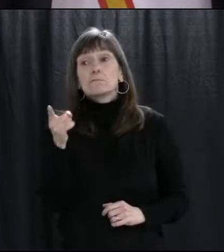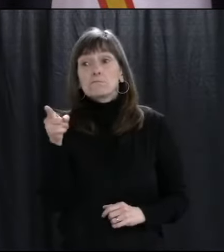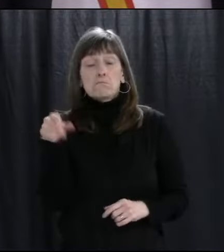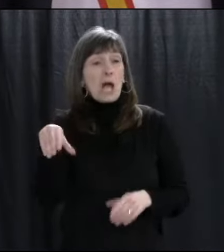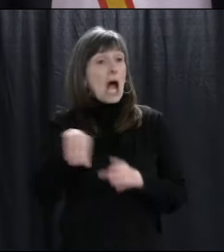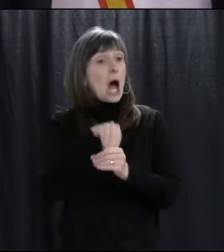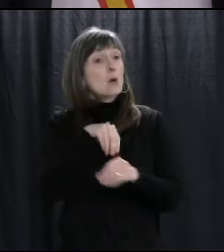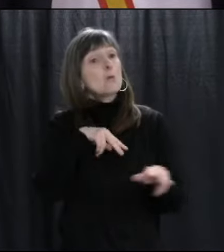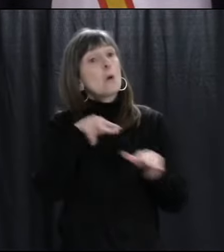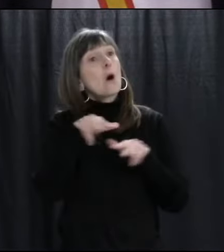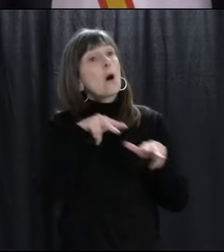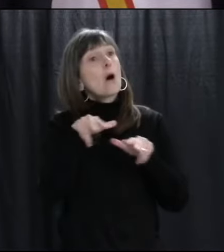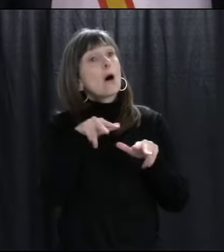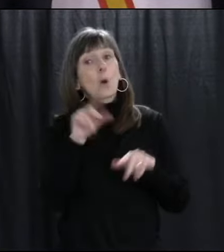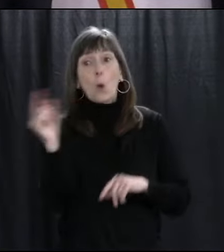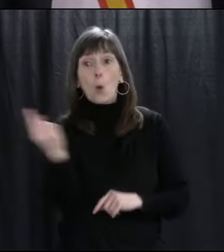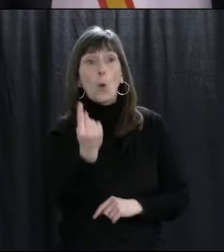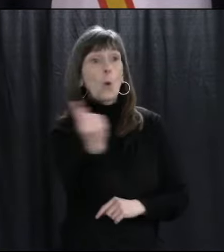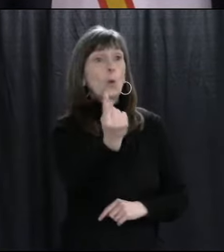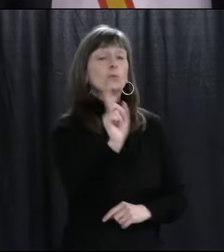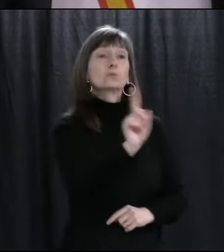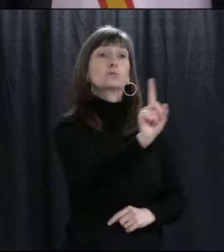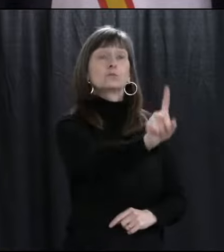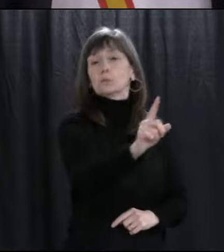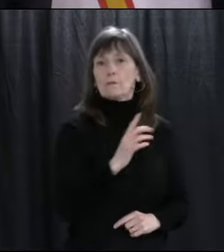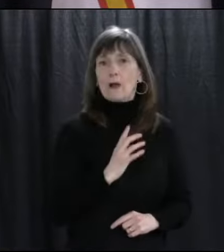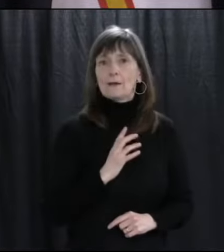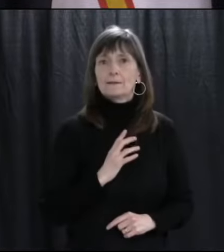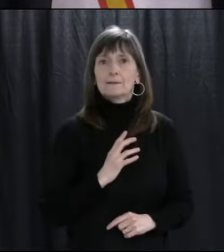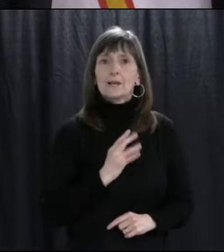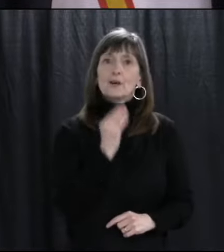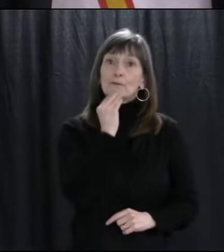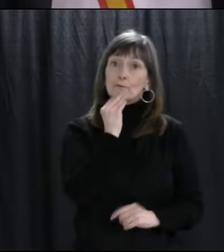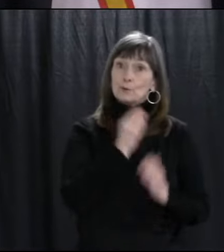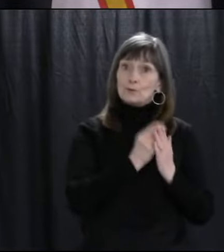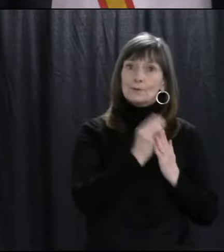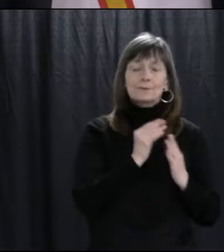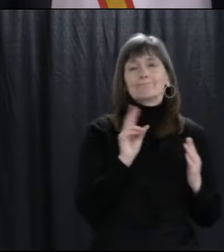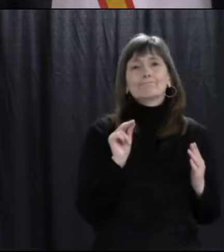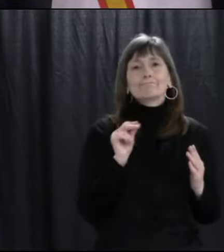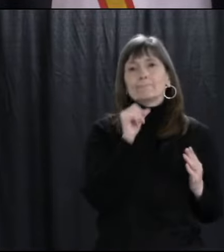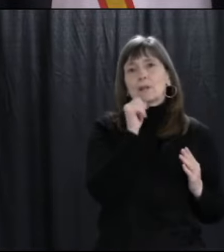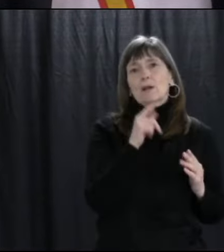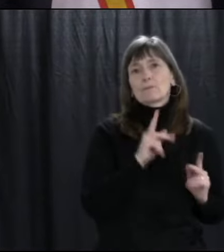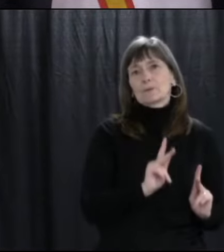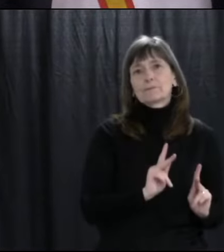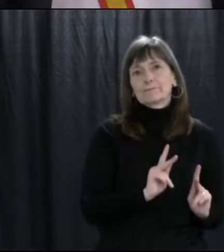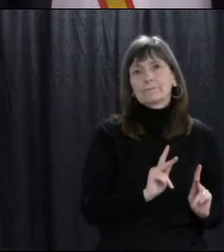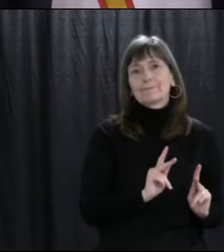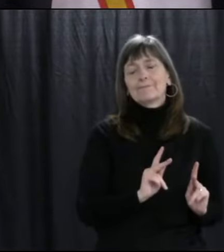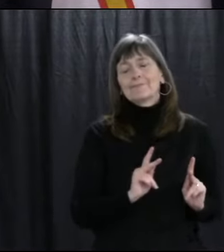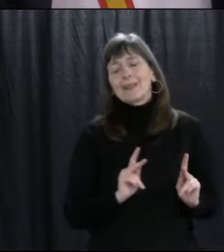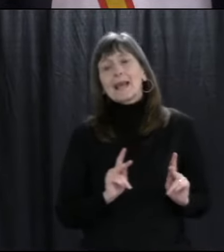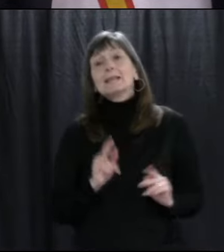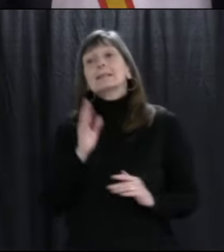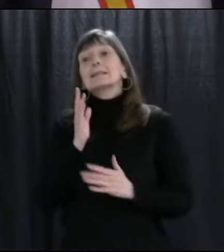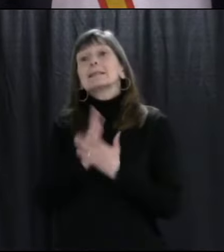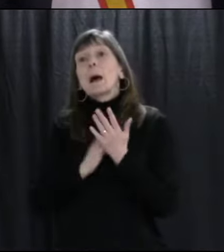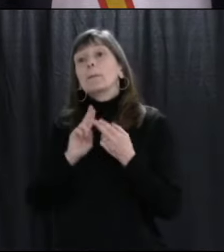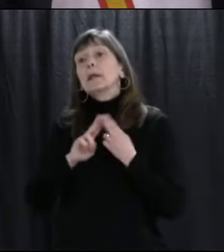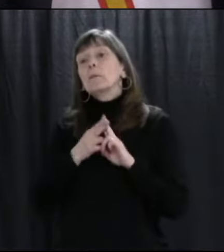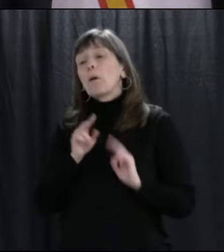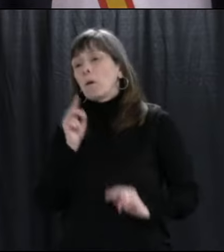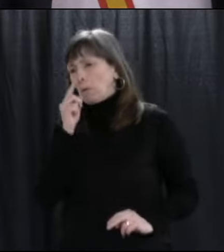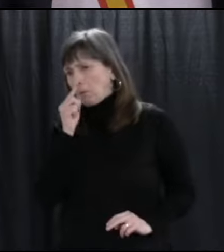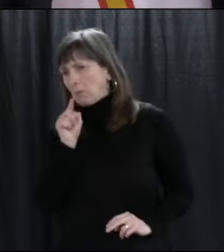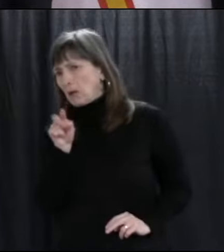do. Going to the grocery store would not be okay. It is difficult to know what to do. People don't necessarily want to be,